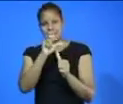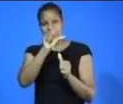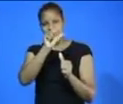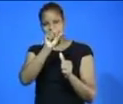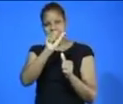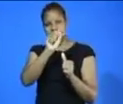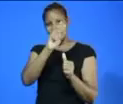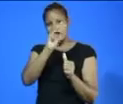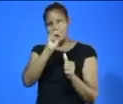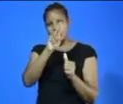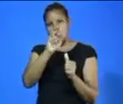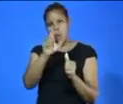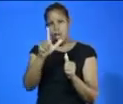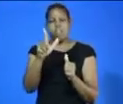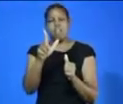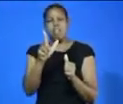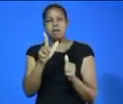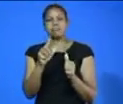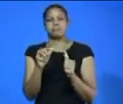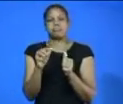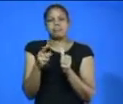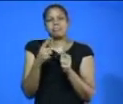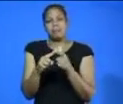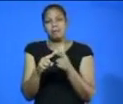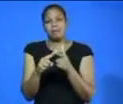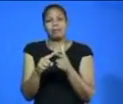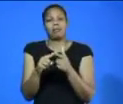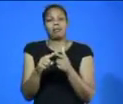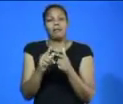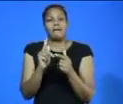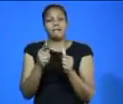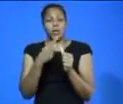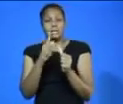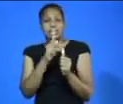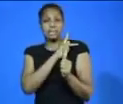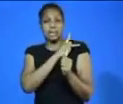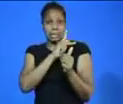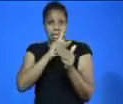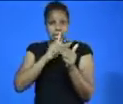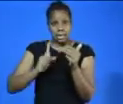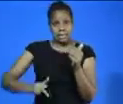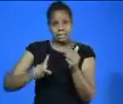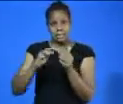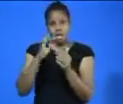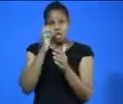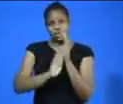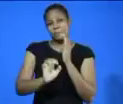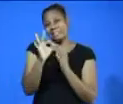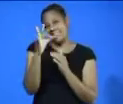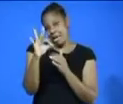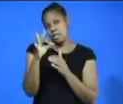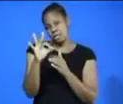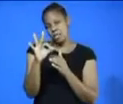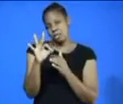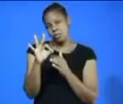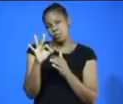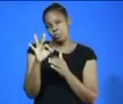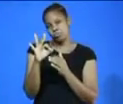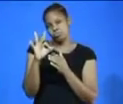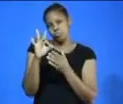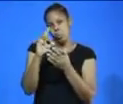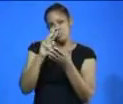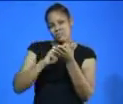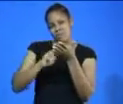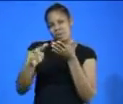you have 1 Kings. You have the 19th chapter. And I want to take you to the 13th